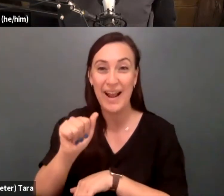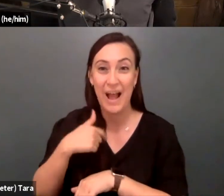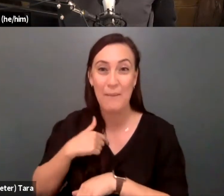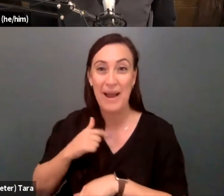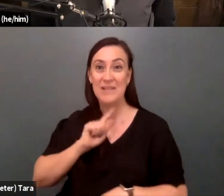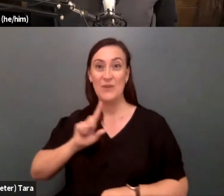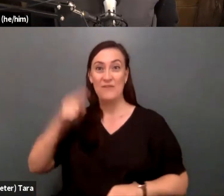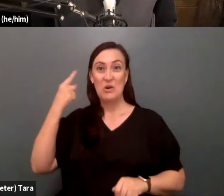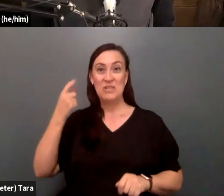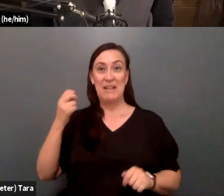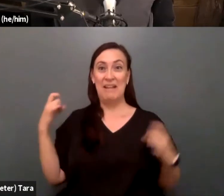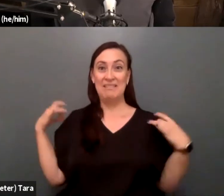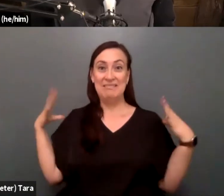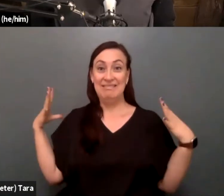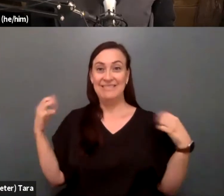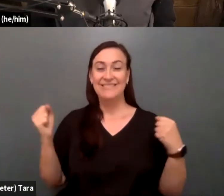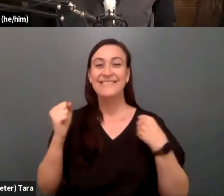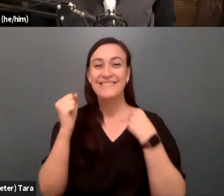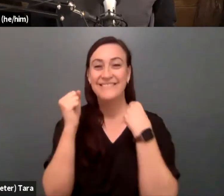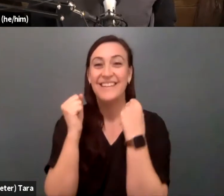There you go, Tim. Yeah.